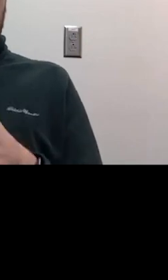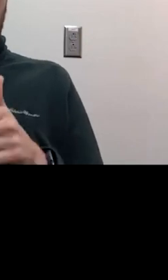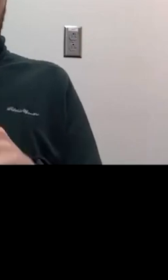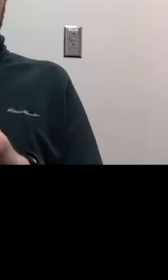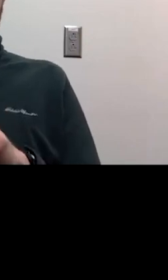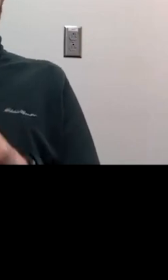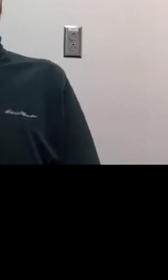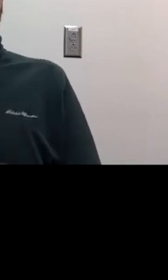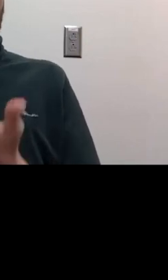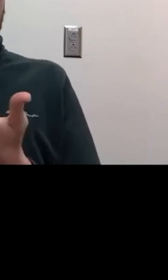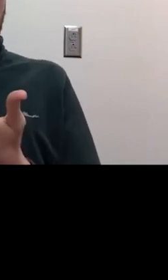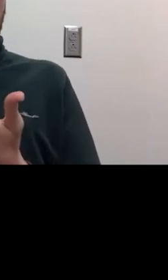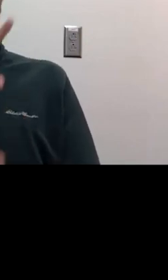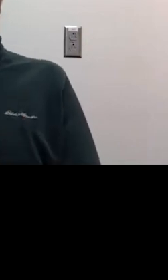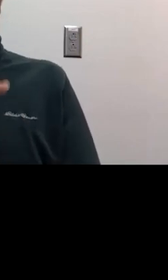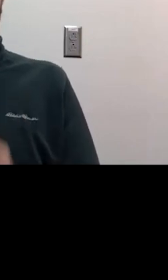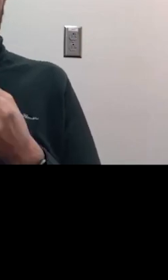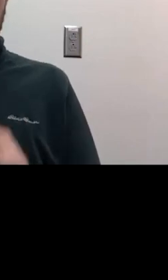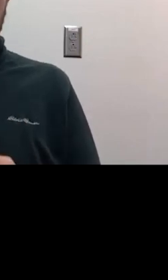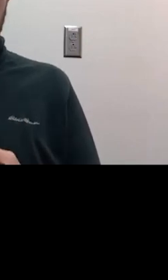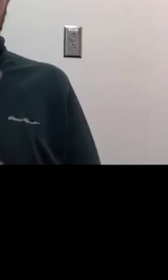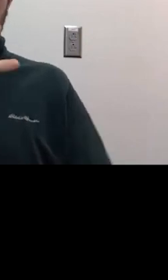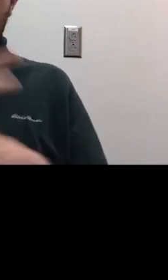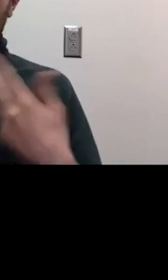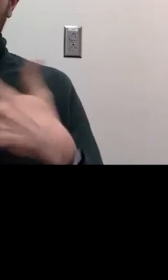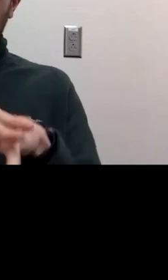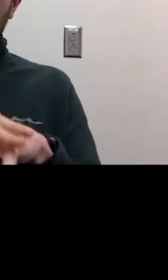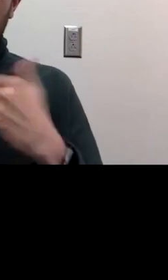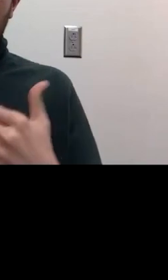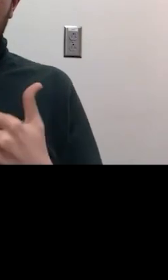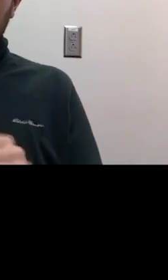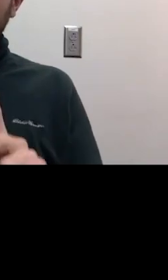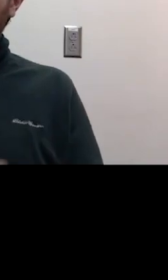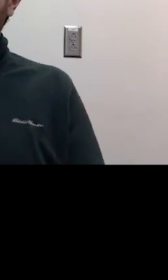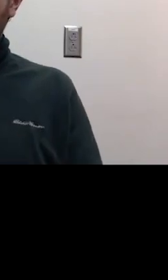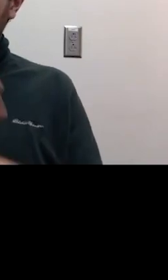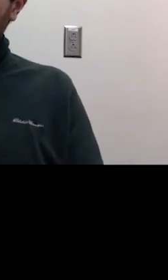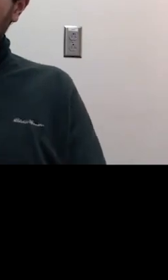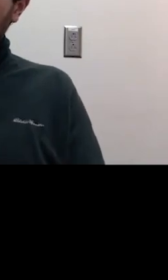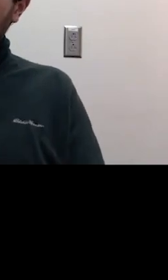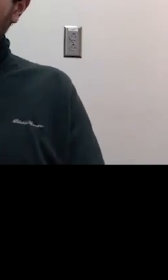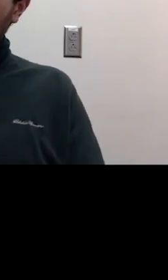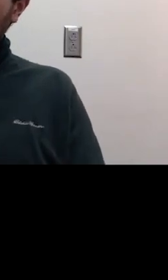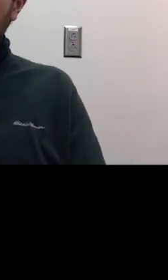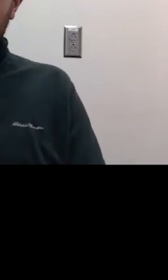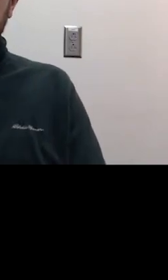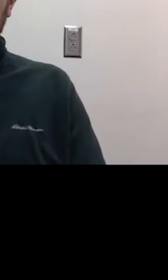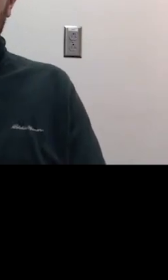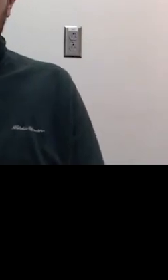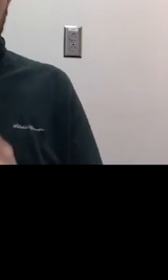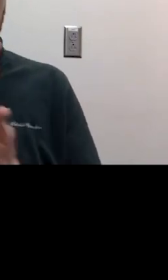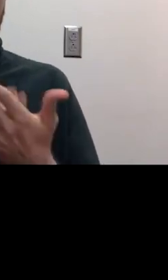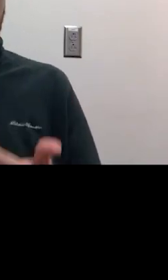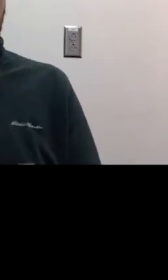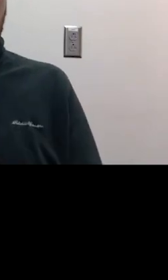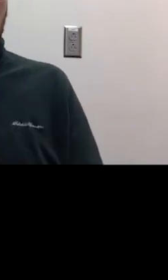approaching questions about care integration now. It's high on the radar. And in part because now the